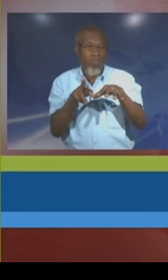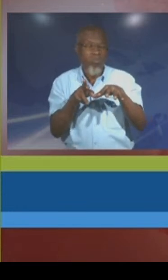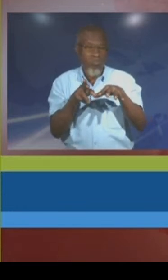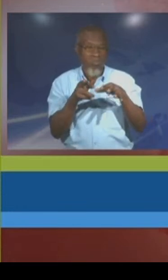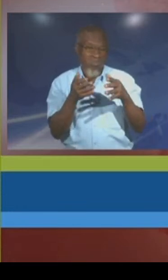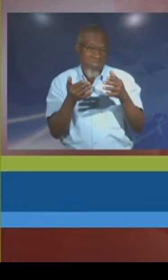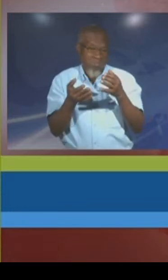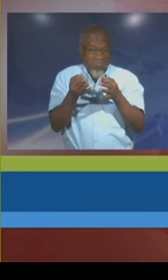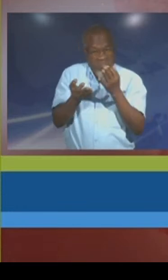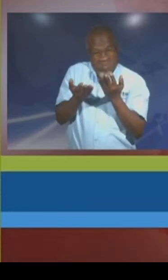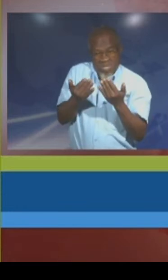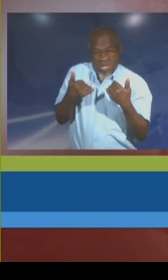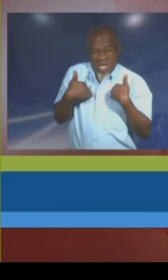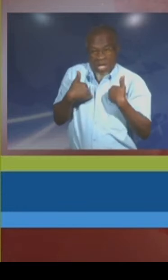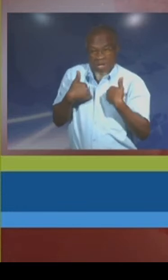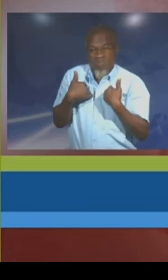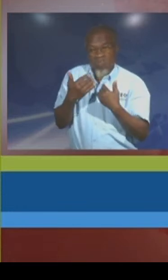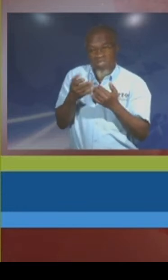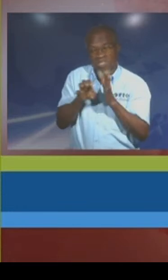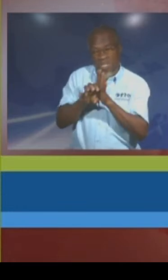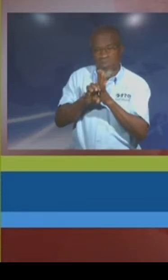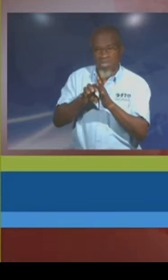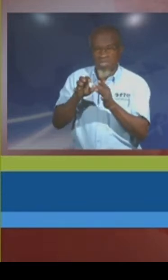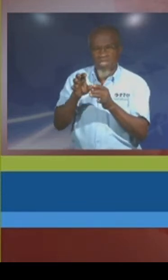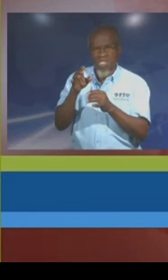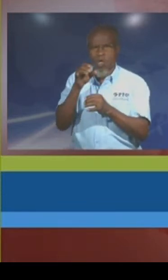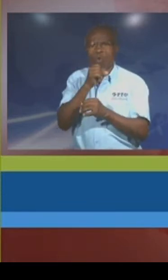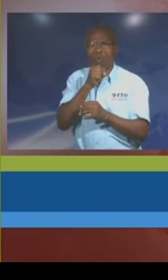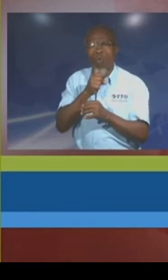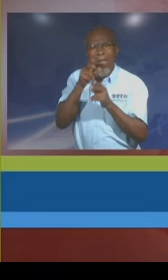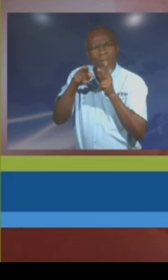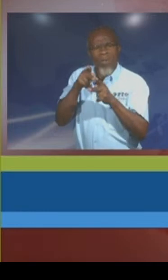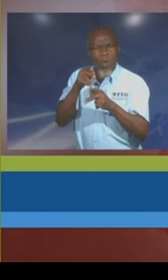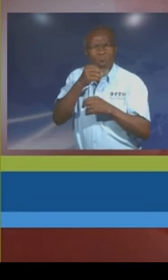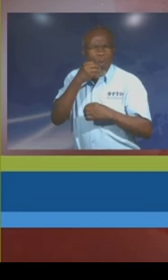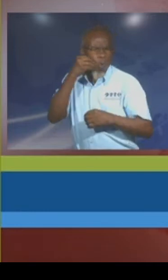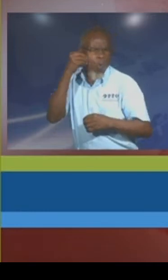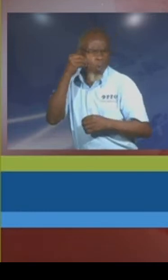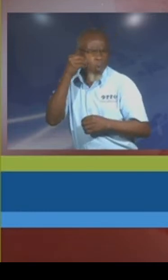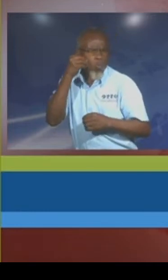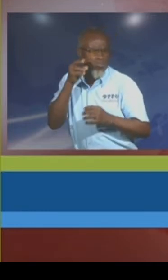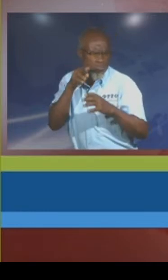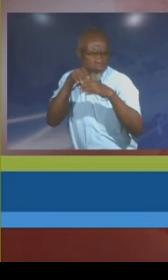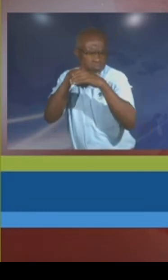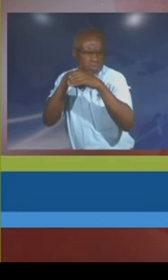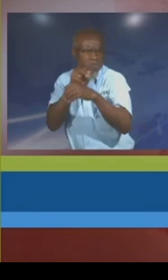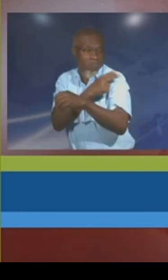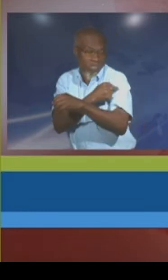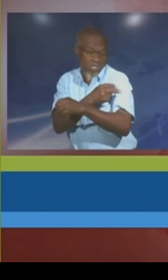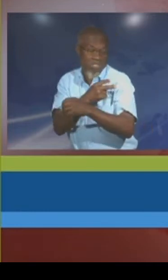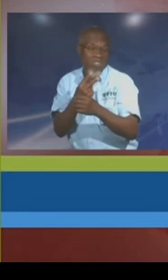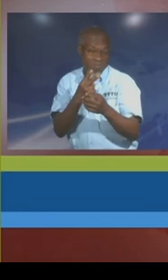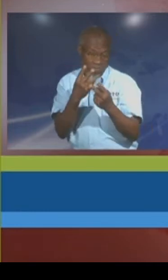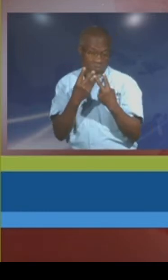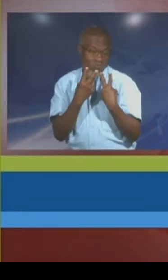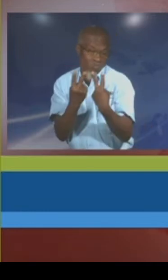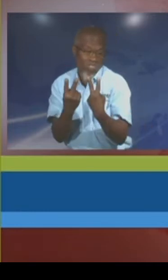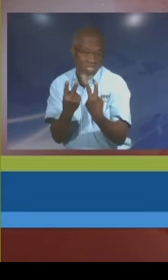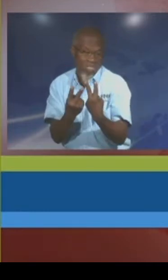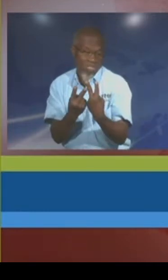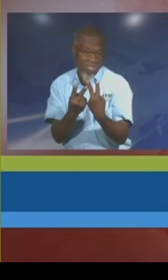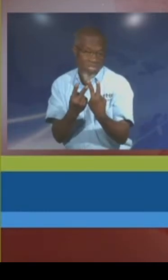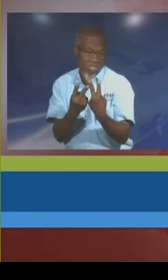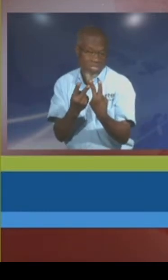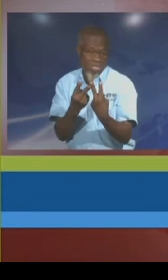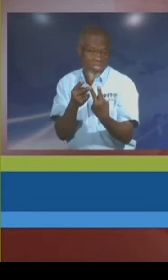that setting, for example, geriatric homes? Are others complying with public health measures, meaning are other people in that setting wearing masks and